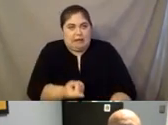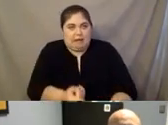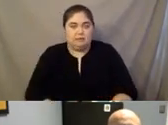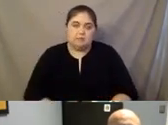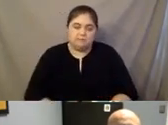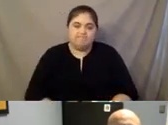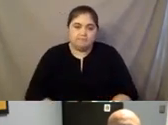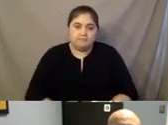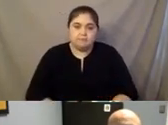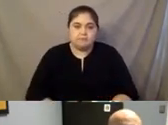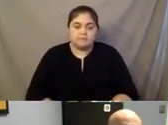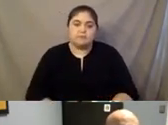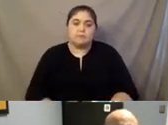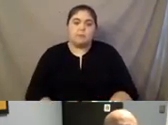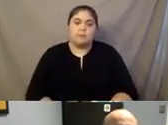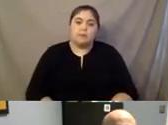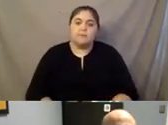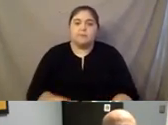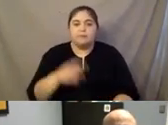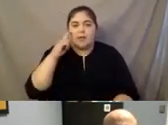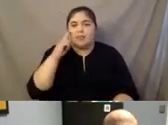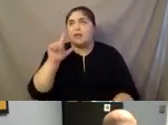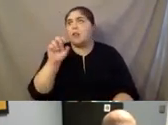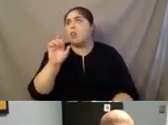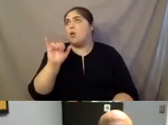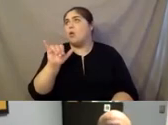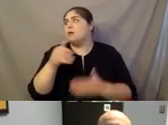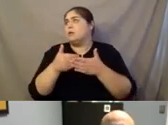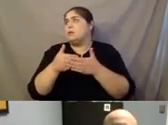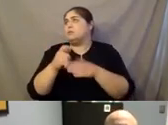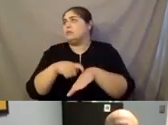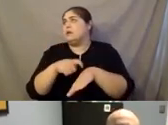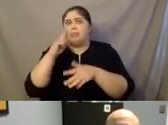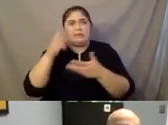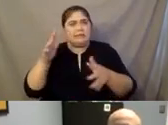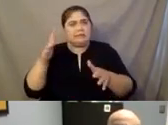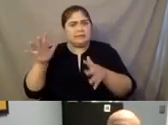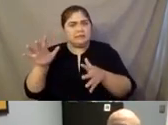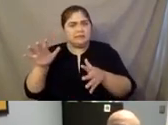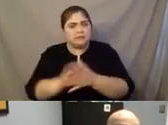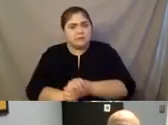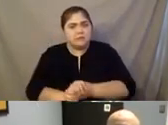And I think, Lori, we're getting closer to time, and I think that's it. So